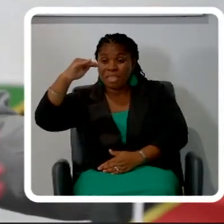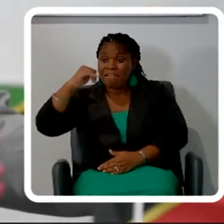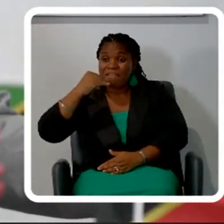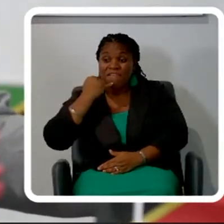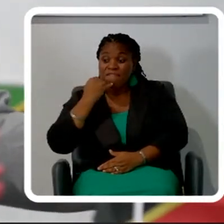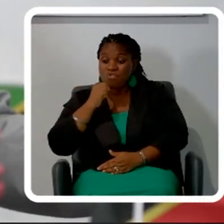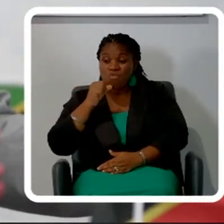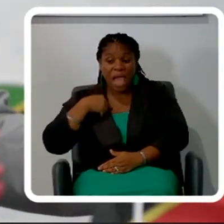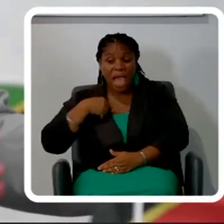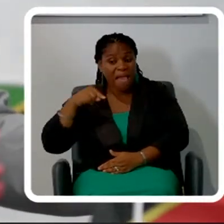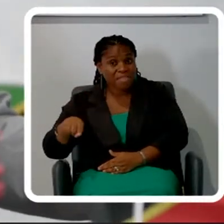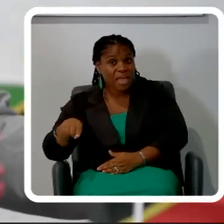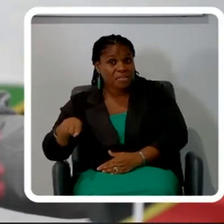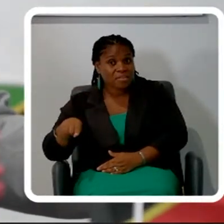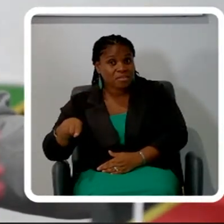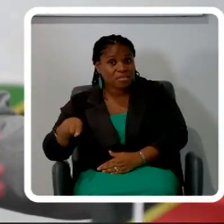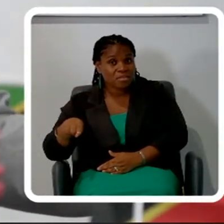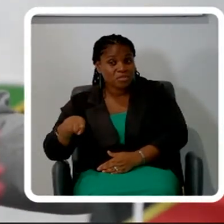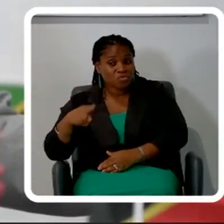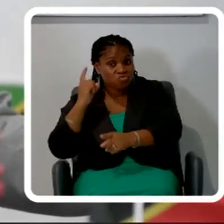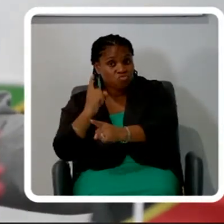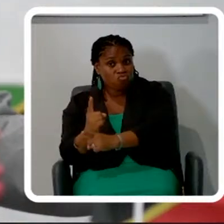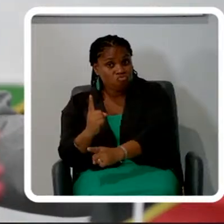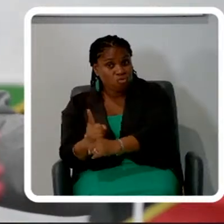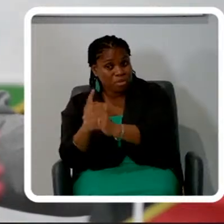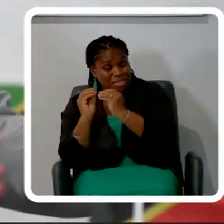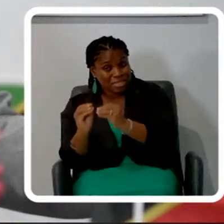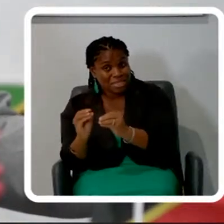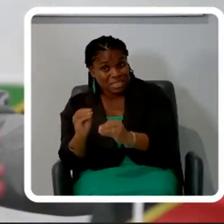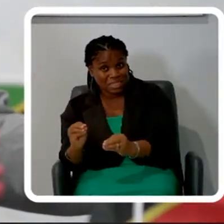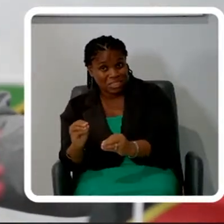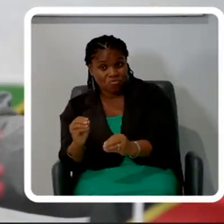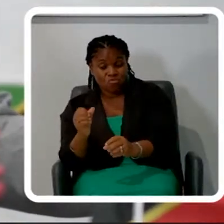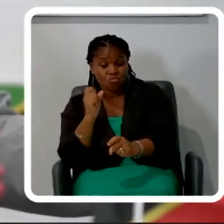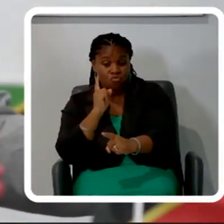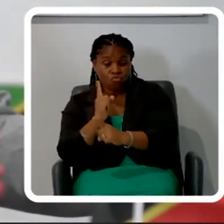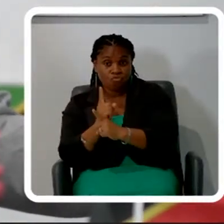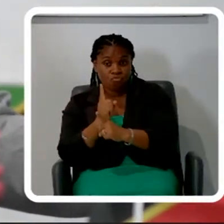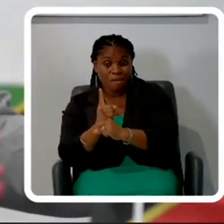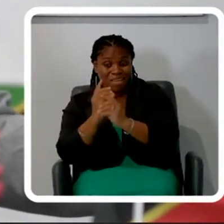Can you imagine a very educated person without an ethical, moral grounding?